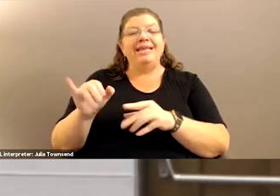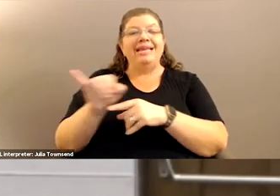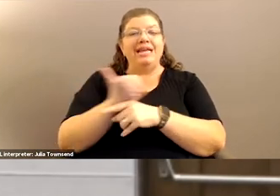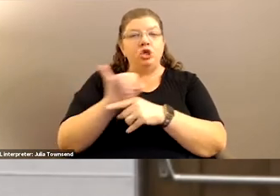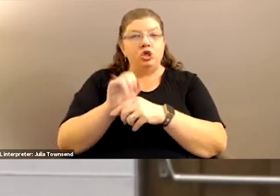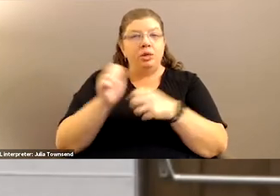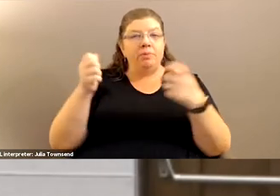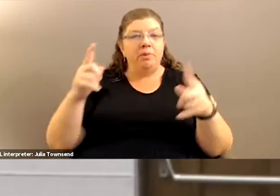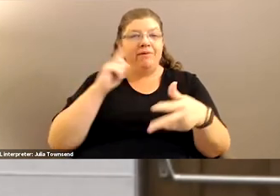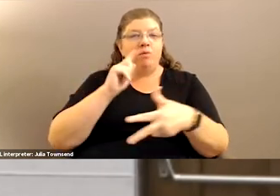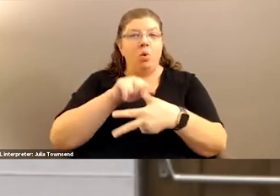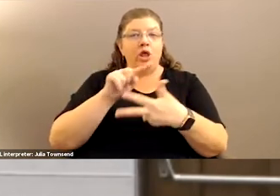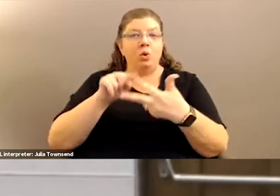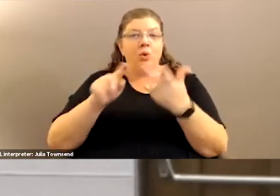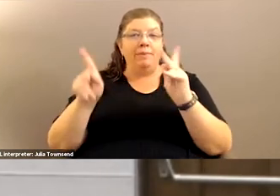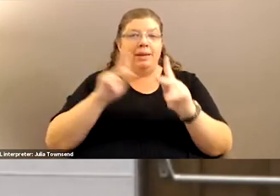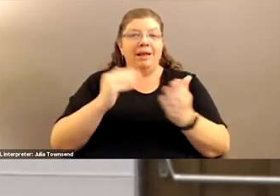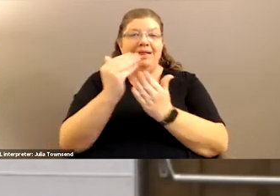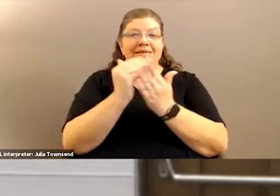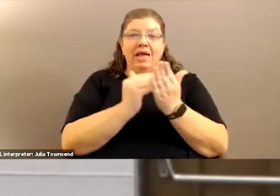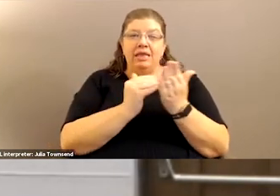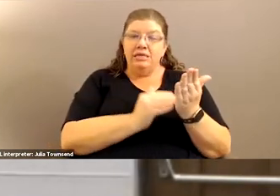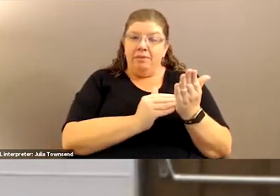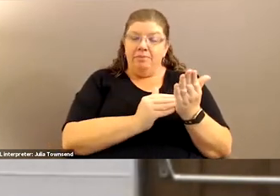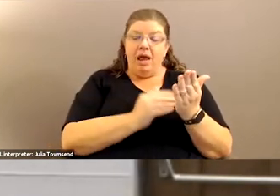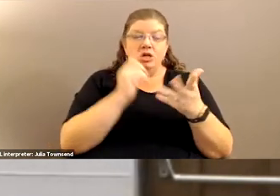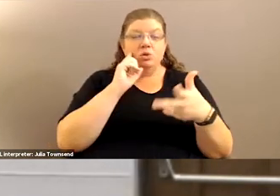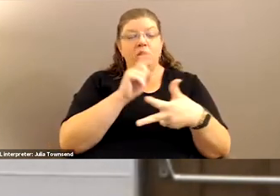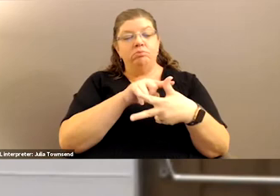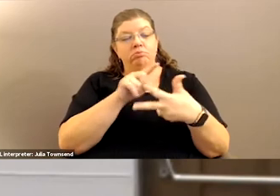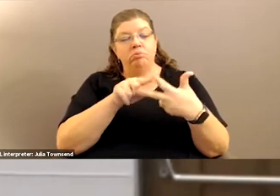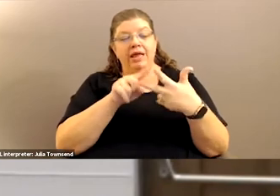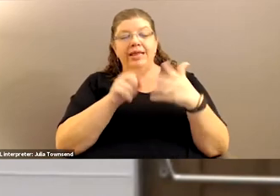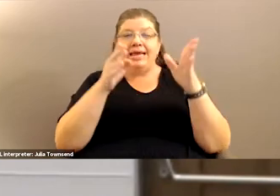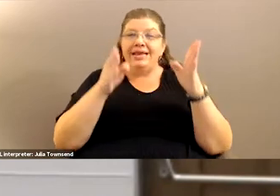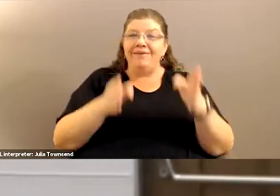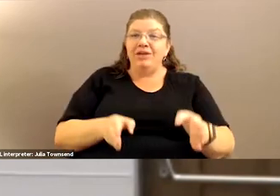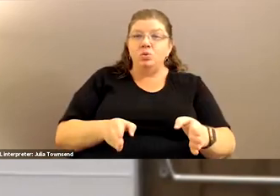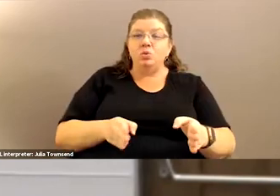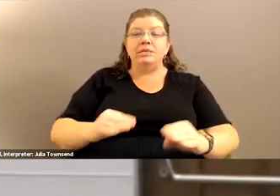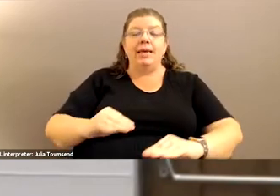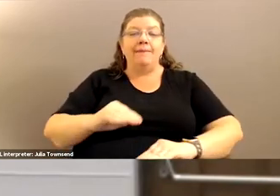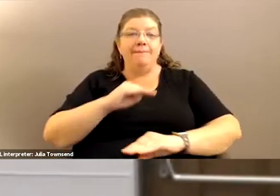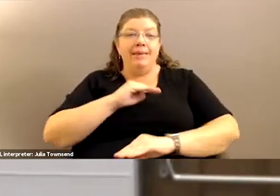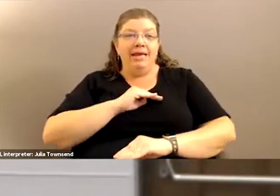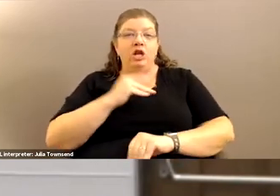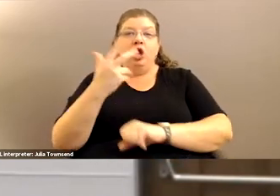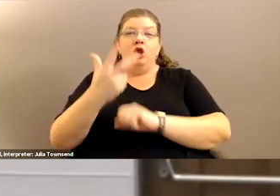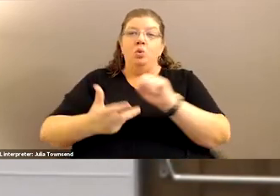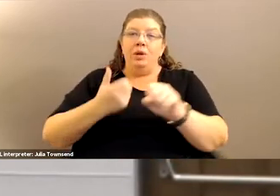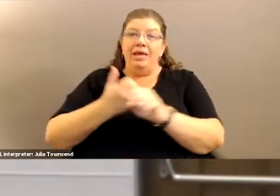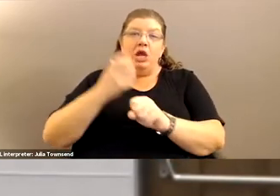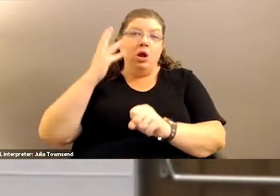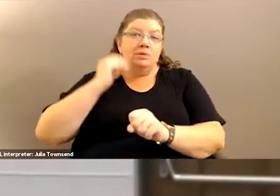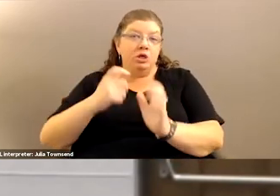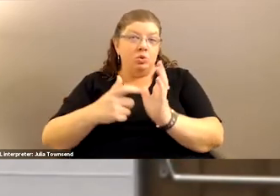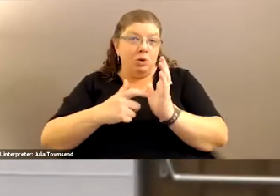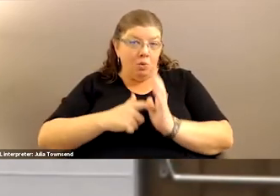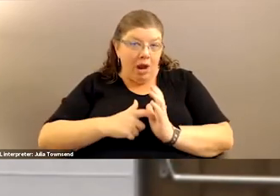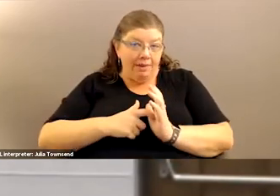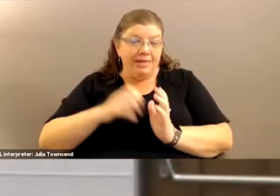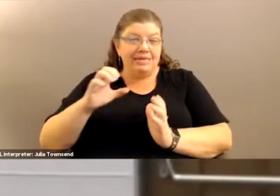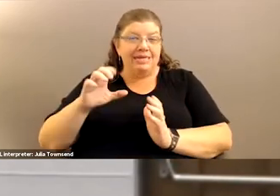the agenda item i did want to point out these three individuals meet the three-year experience requirement that the